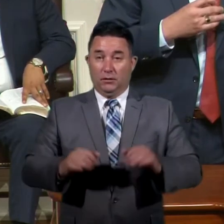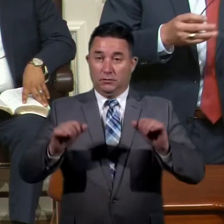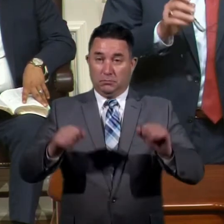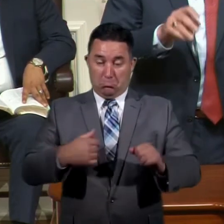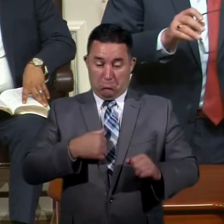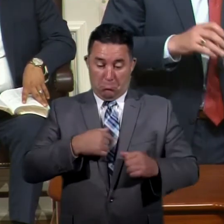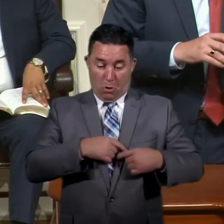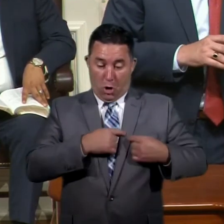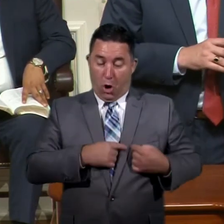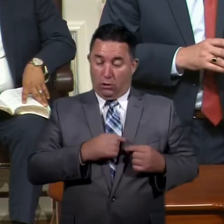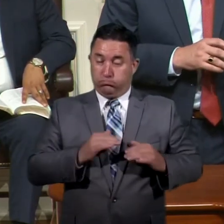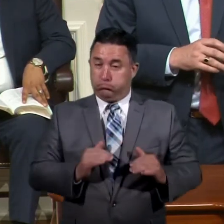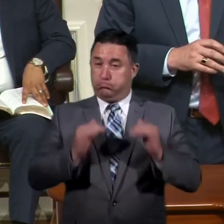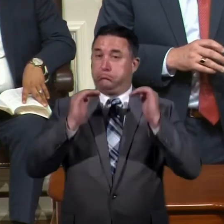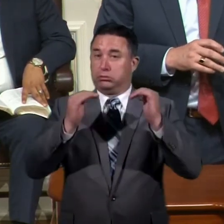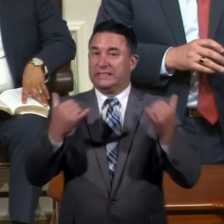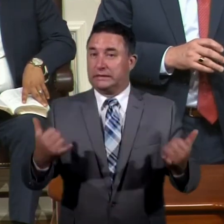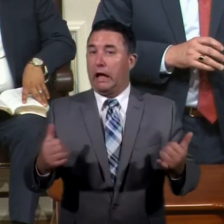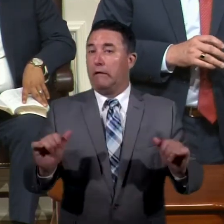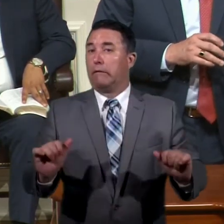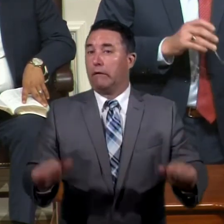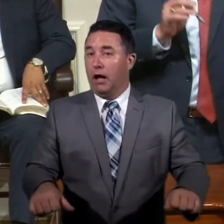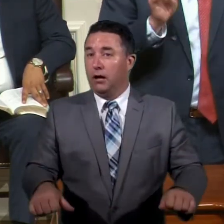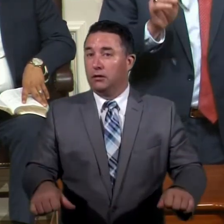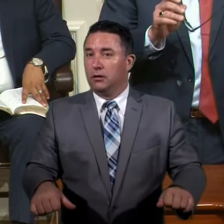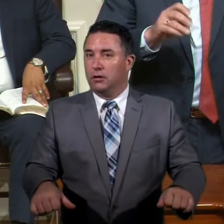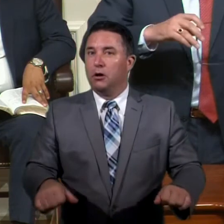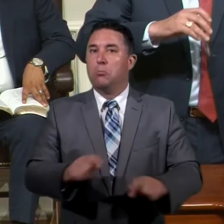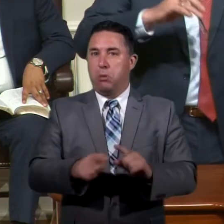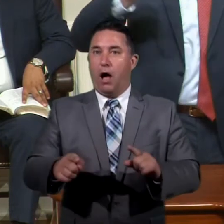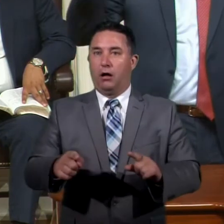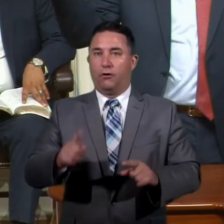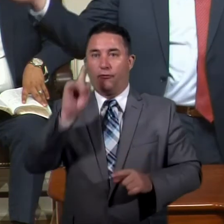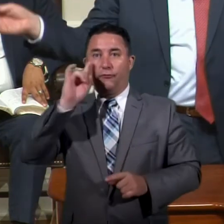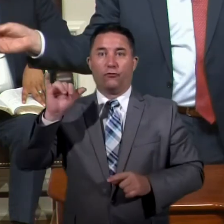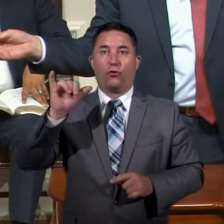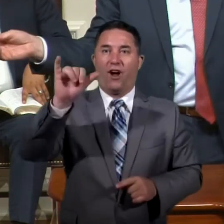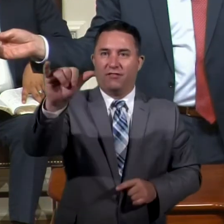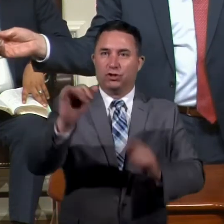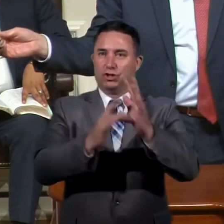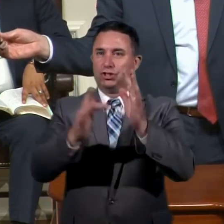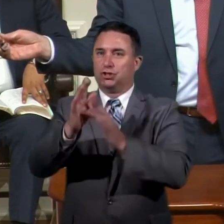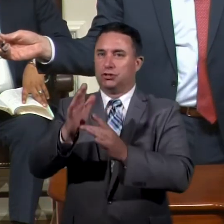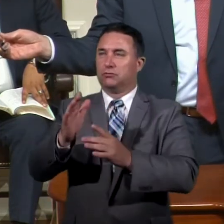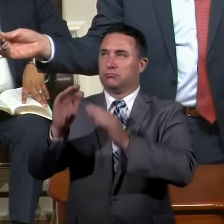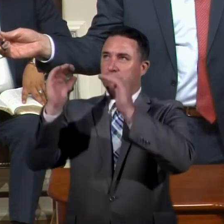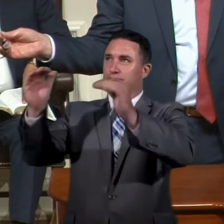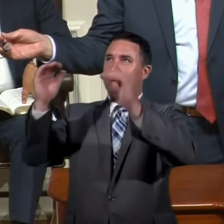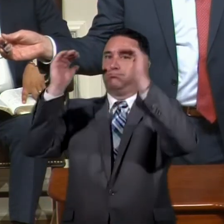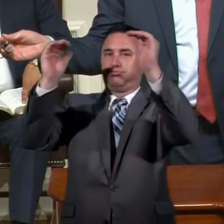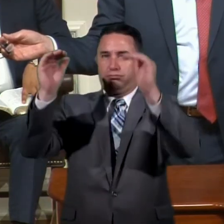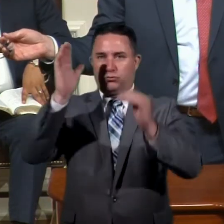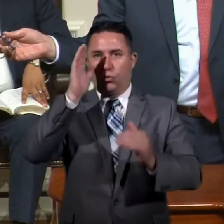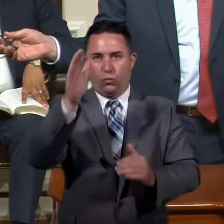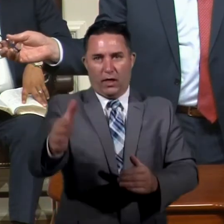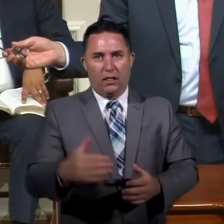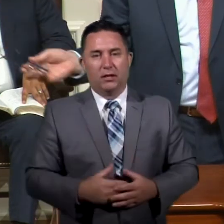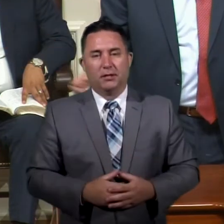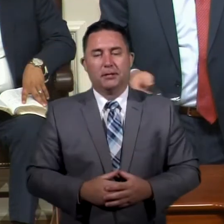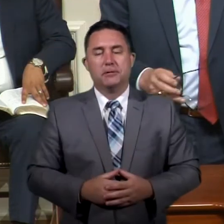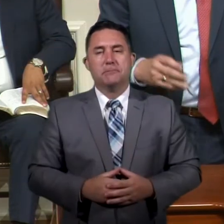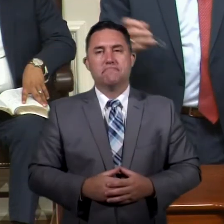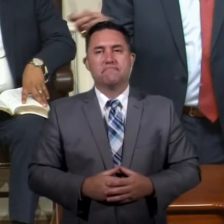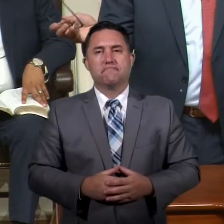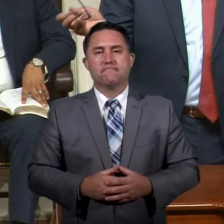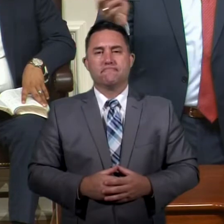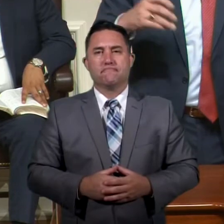way in my heart now. Él puede ser de esa manera en mi corazón hoy. But he will be that way for all eternity. Pero él será exaltado por toda la eternidad.